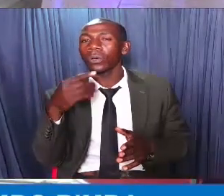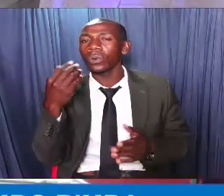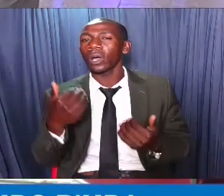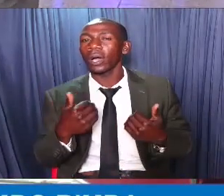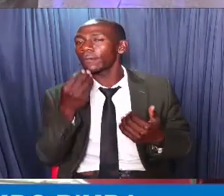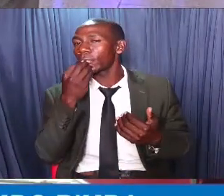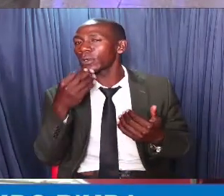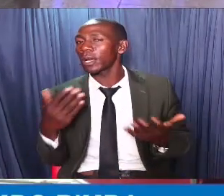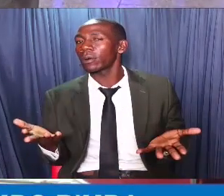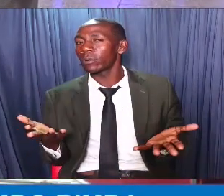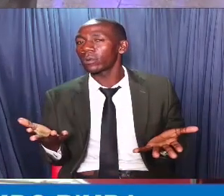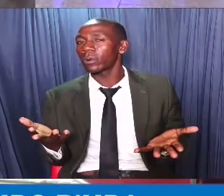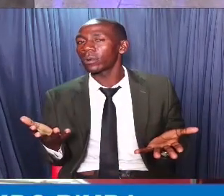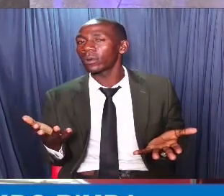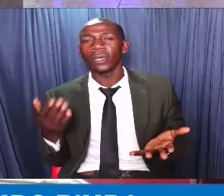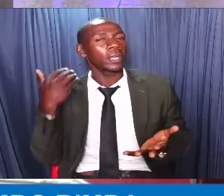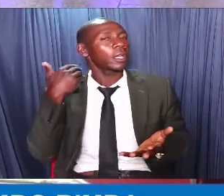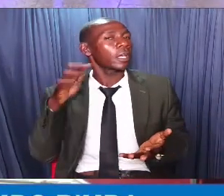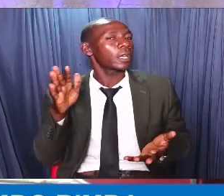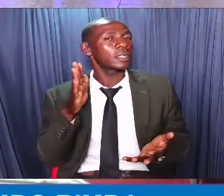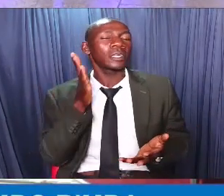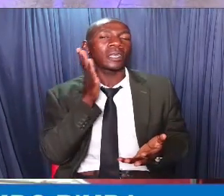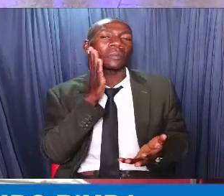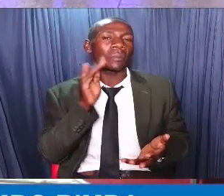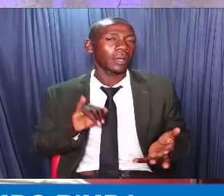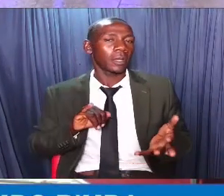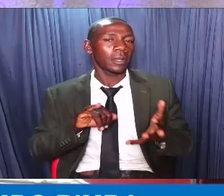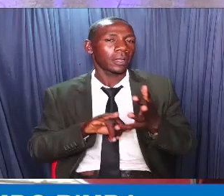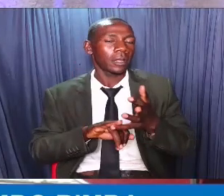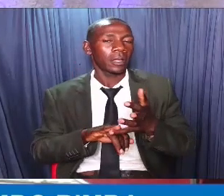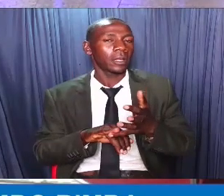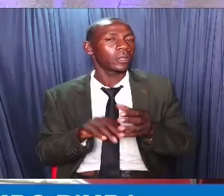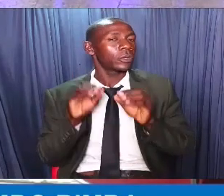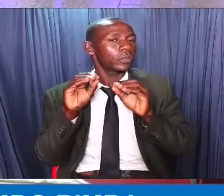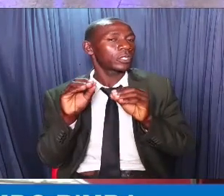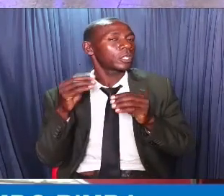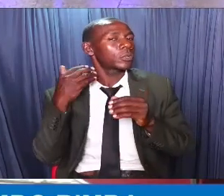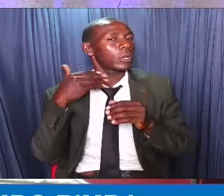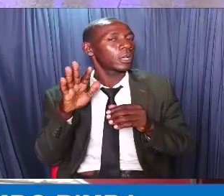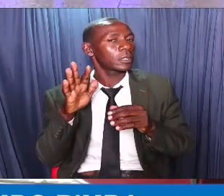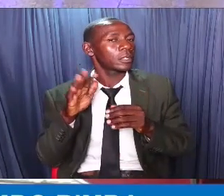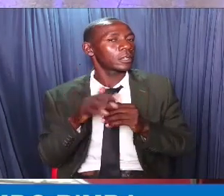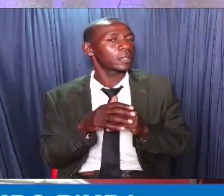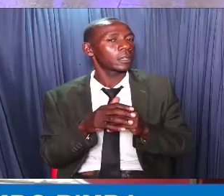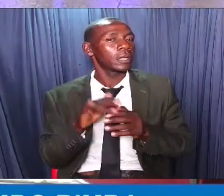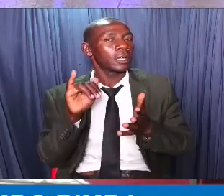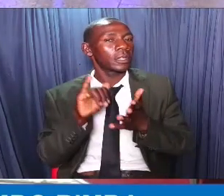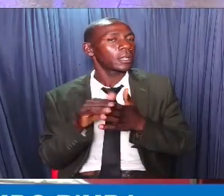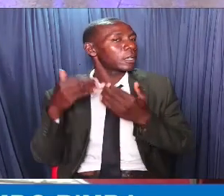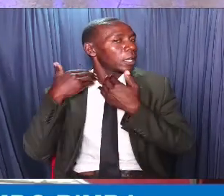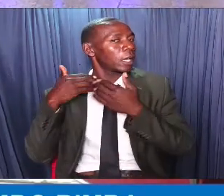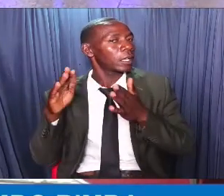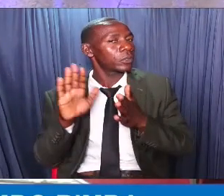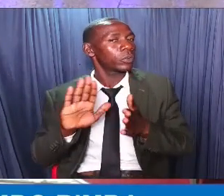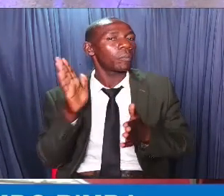kula. Will you have the food for yourself? Yeye akichukia mama yake ndugu. If he hates his mother. Mana wewe wamfundisha. Because you're teaching him. Mama achukie mama. To